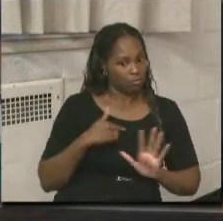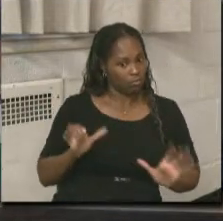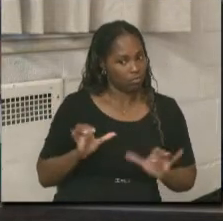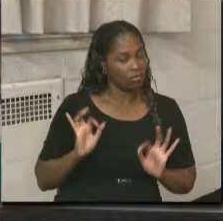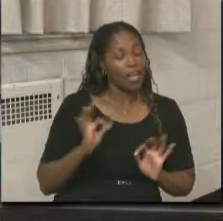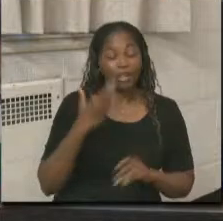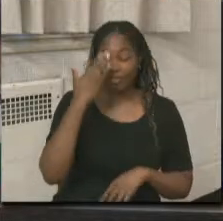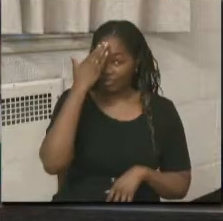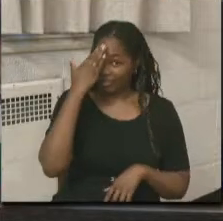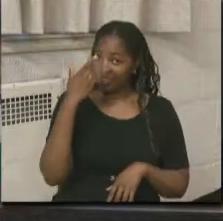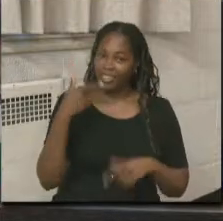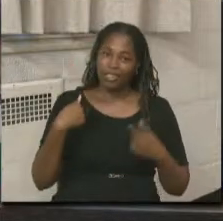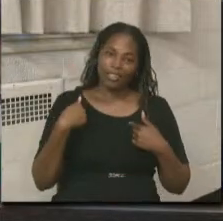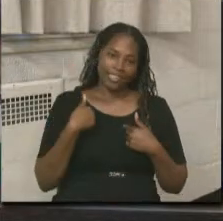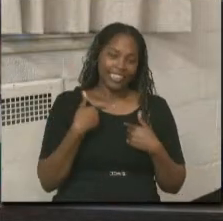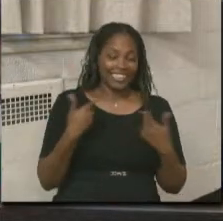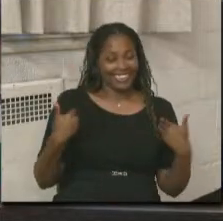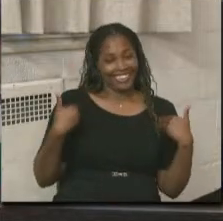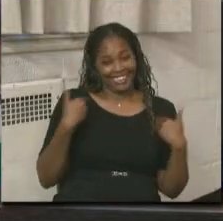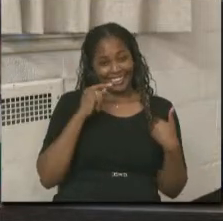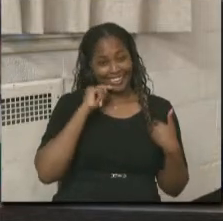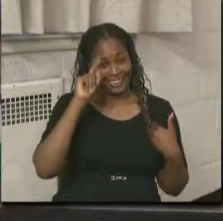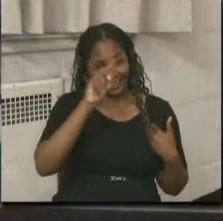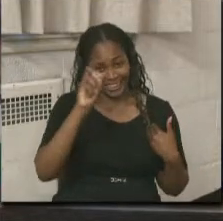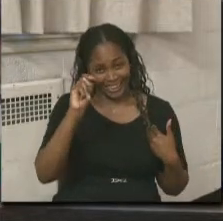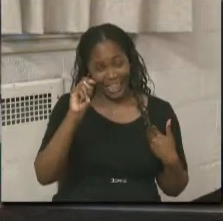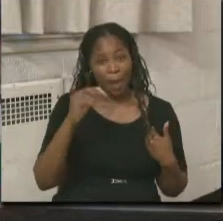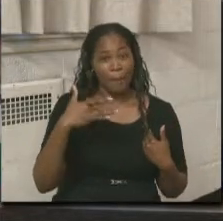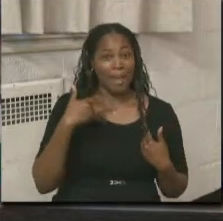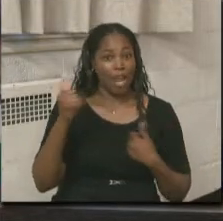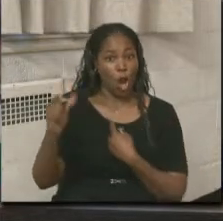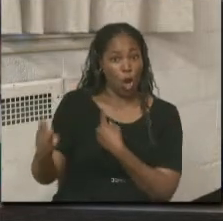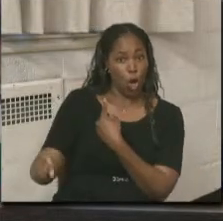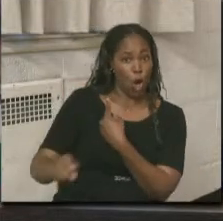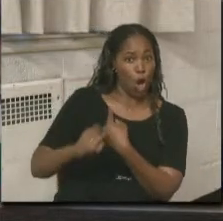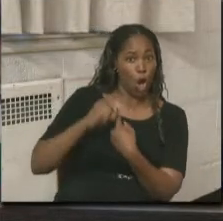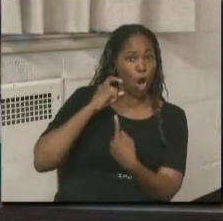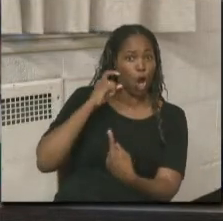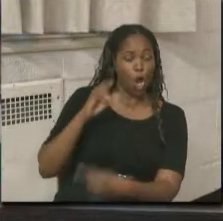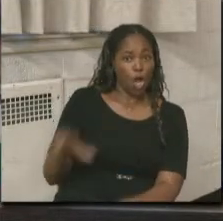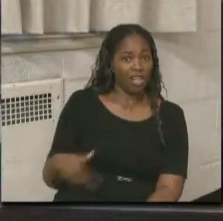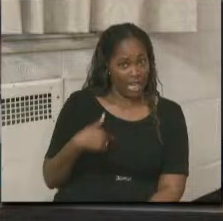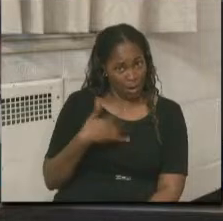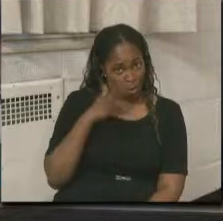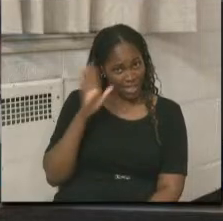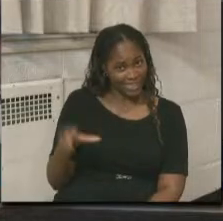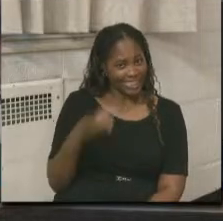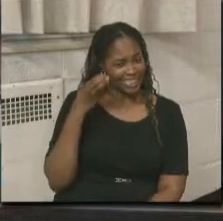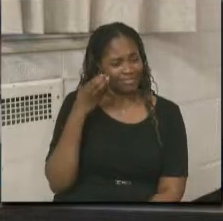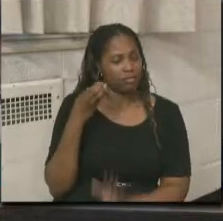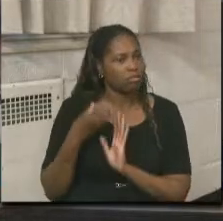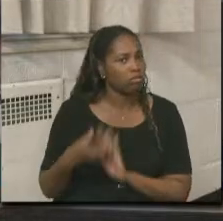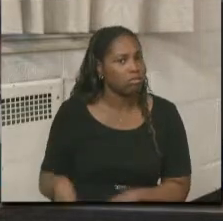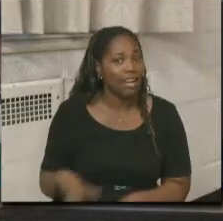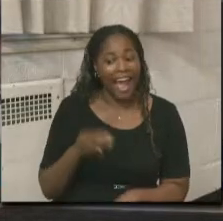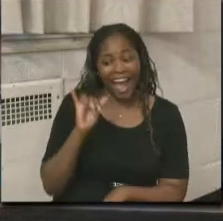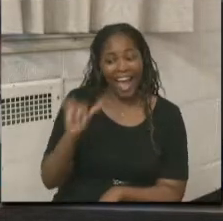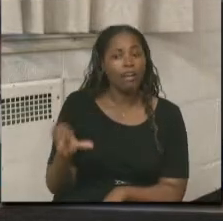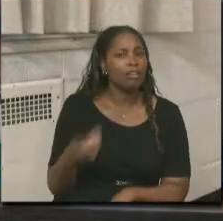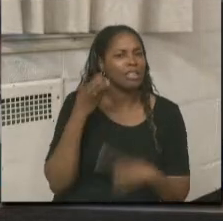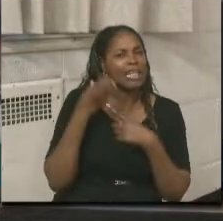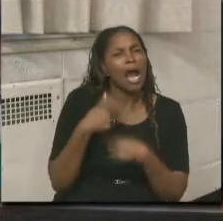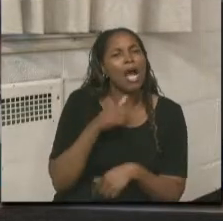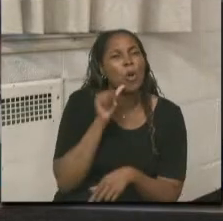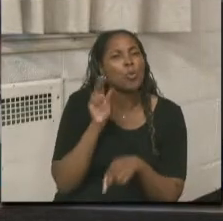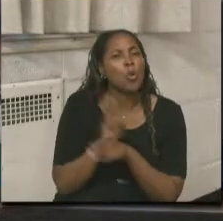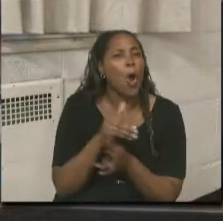teens, as you know, we just don't pick up the phone sometimes, especially a phone that's not our main phone. So many of the times I would get an email of,